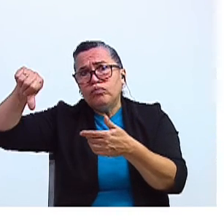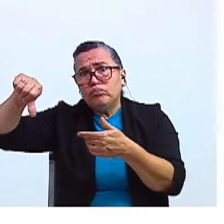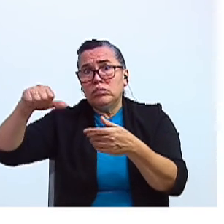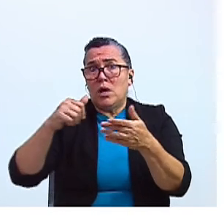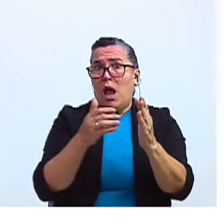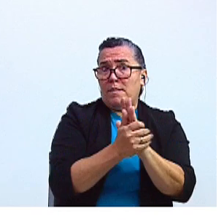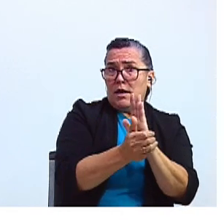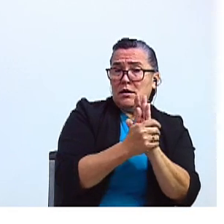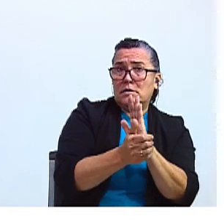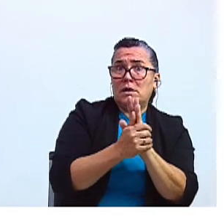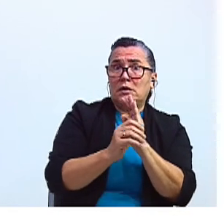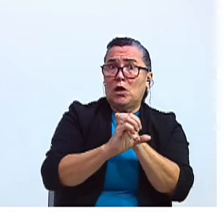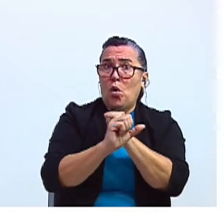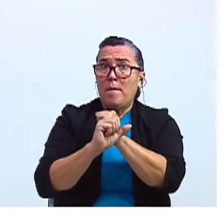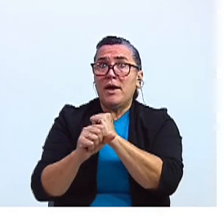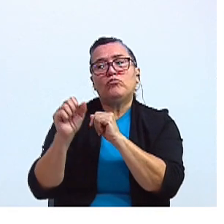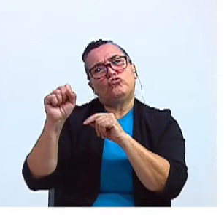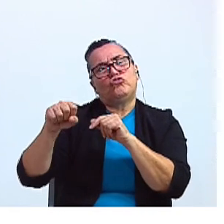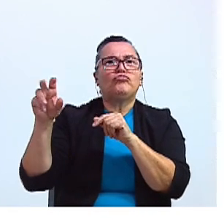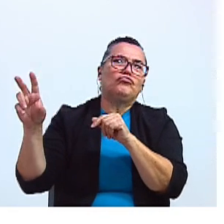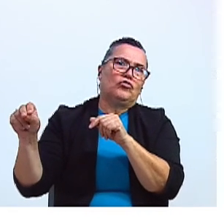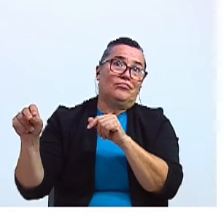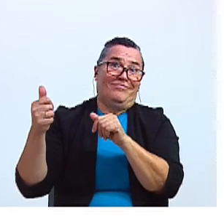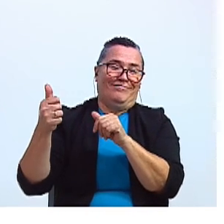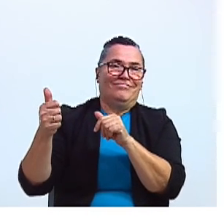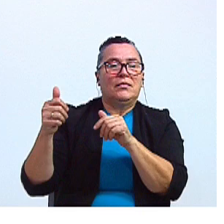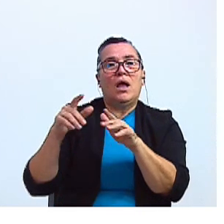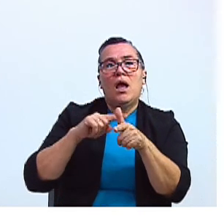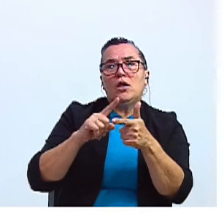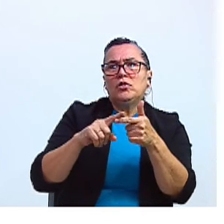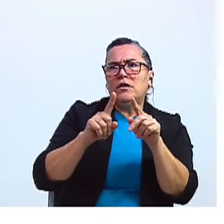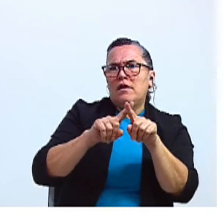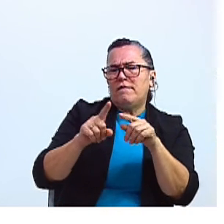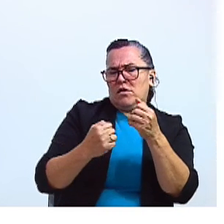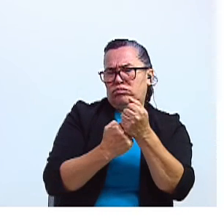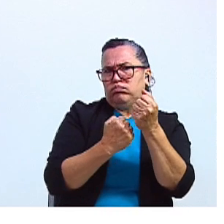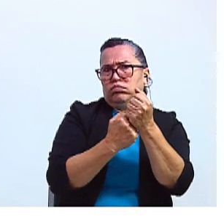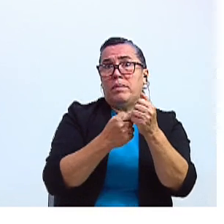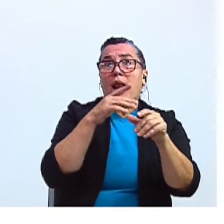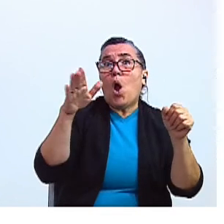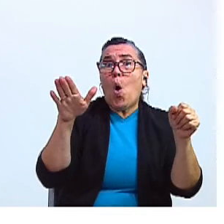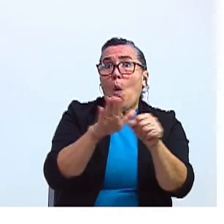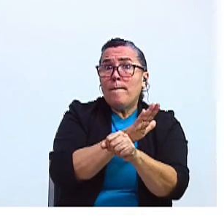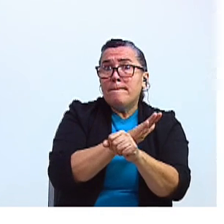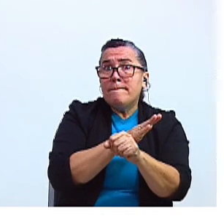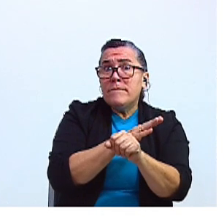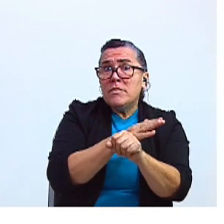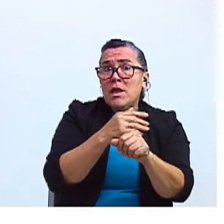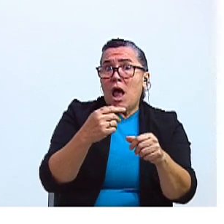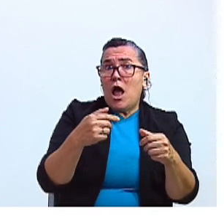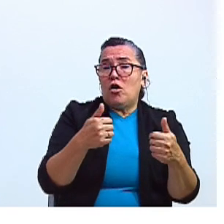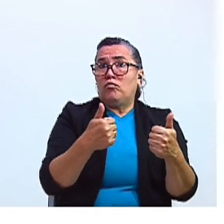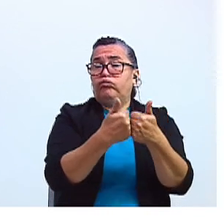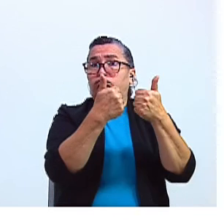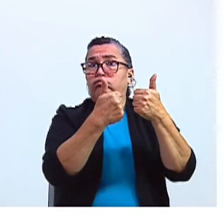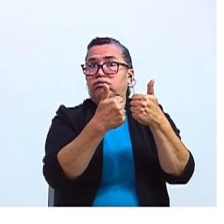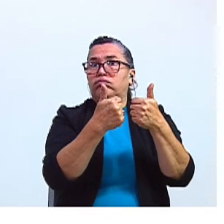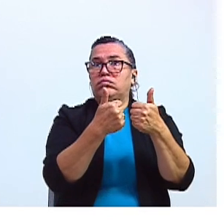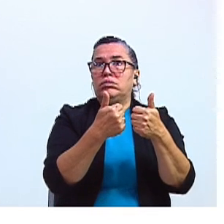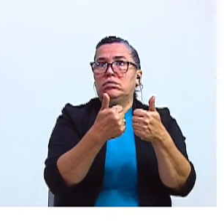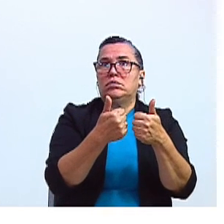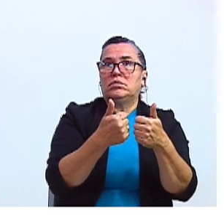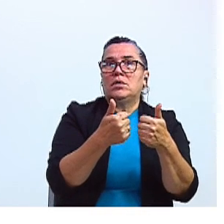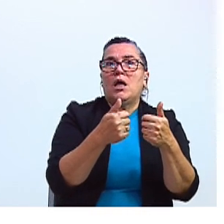the commercial? Yes or no? Did I use different supports to complete the linguistic tasks? Images, audio,